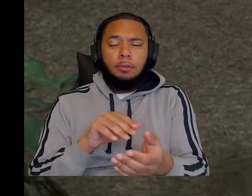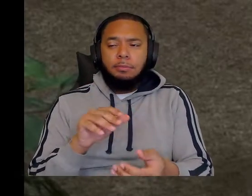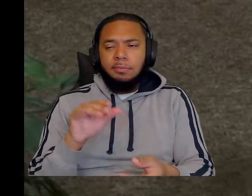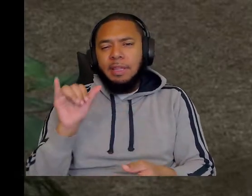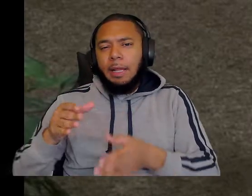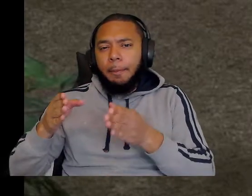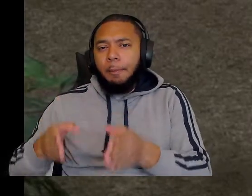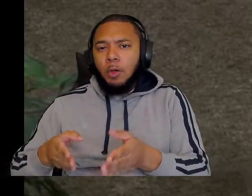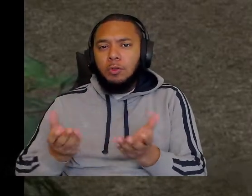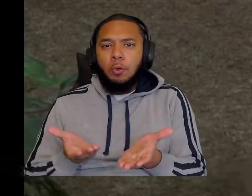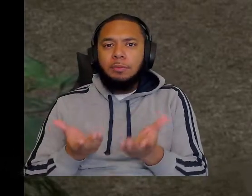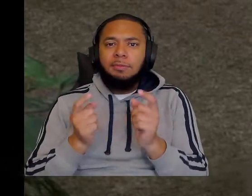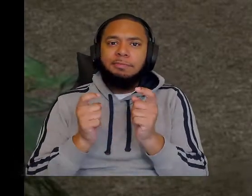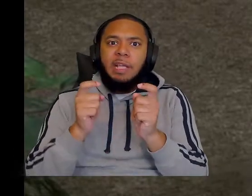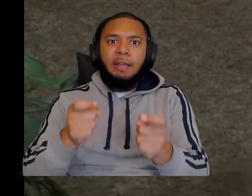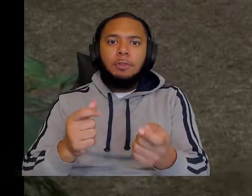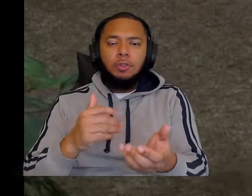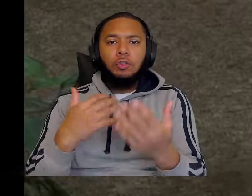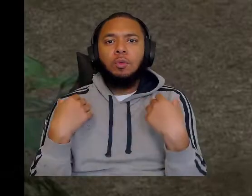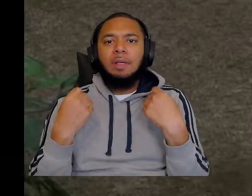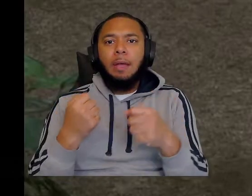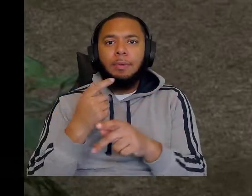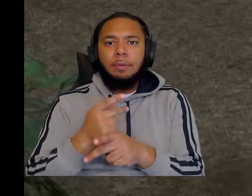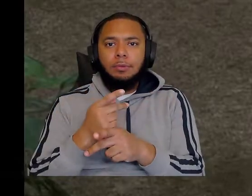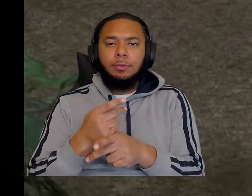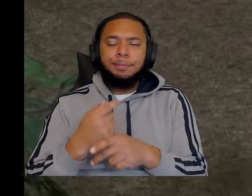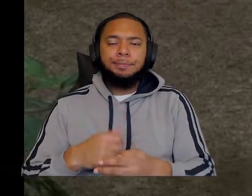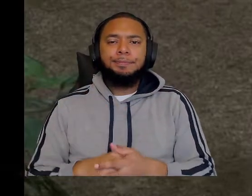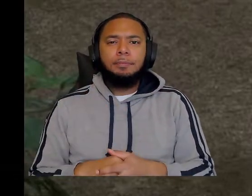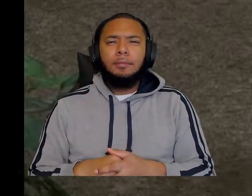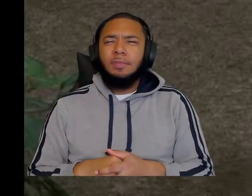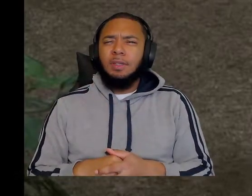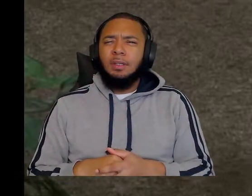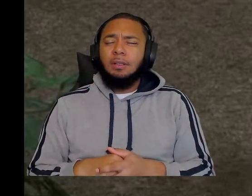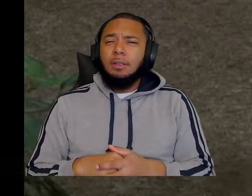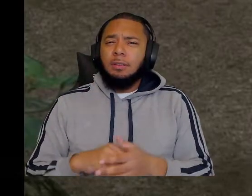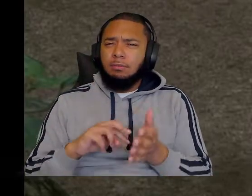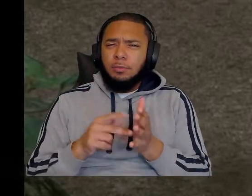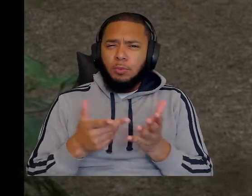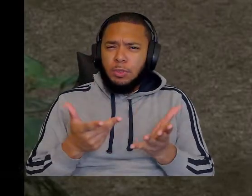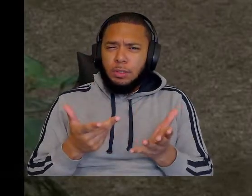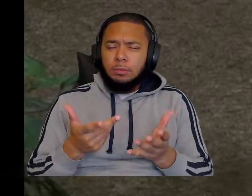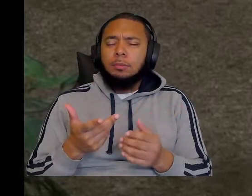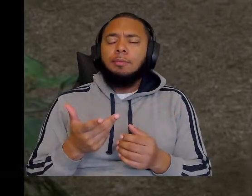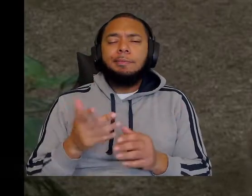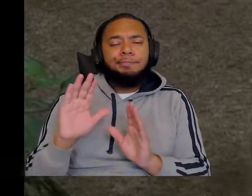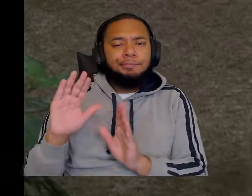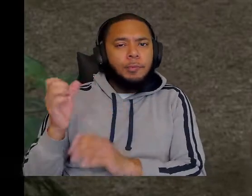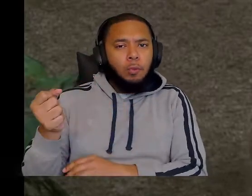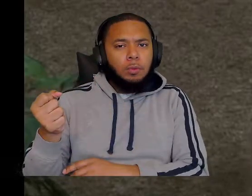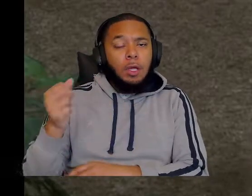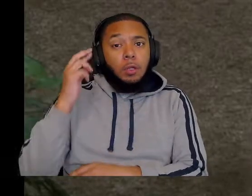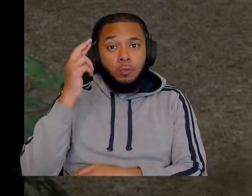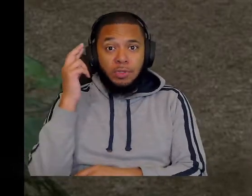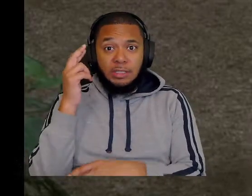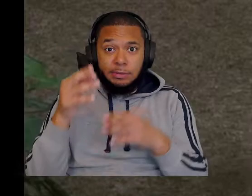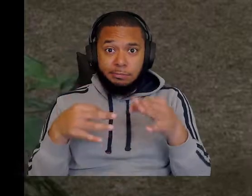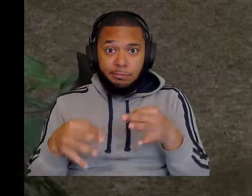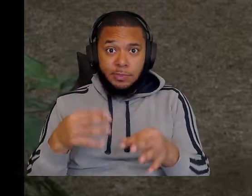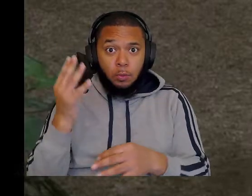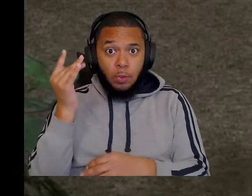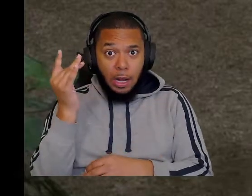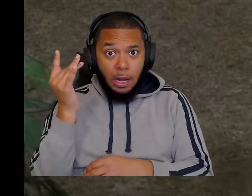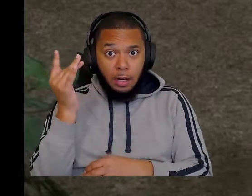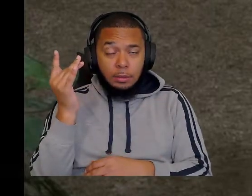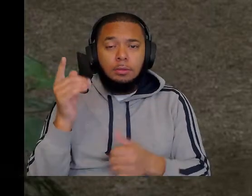to you. But what does that really mean? Now, the reason that we're going to go into a lot of these things in depth is for two reasons.